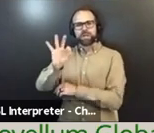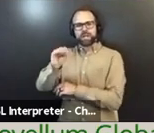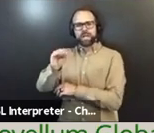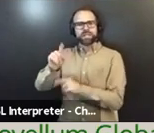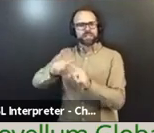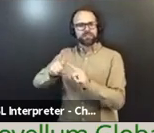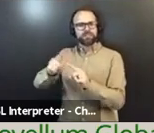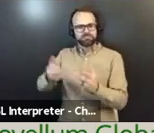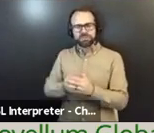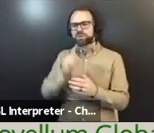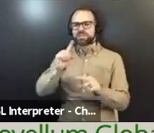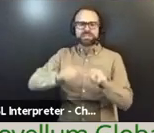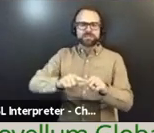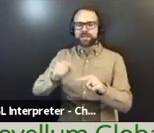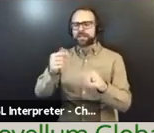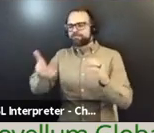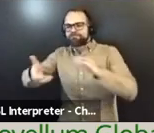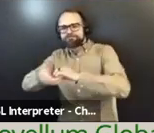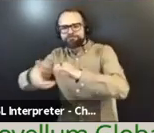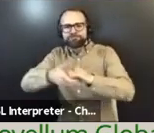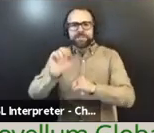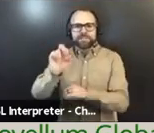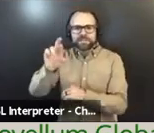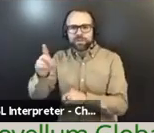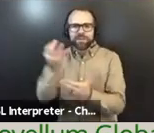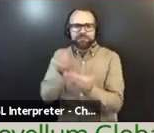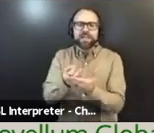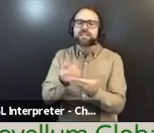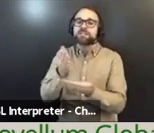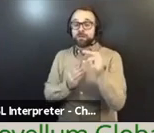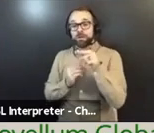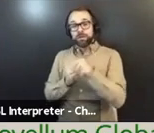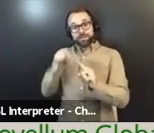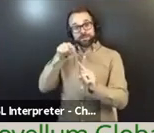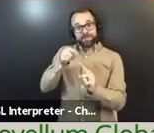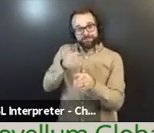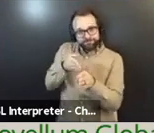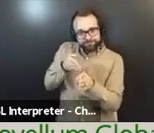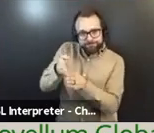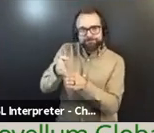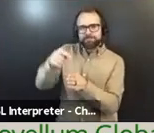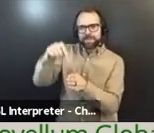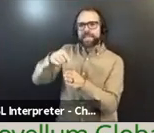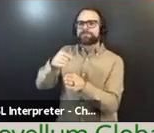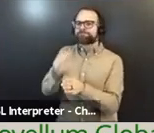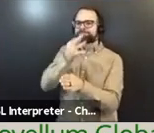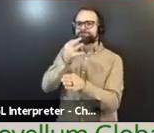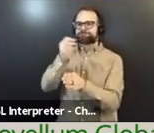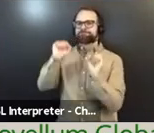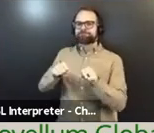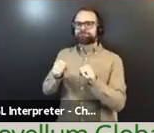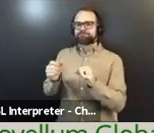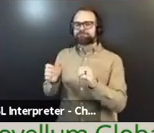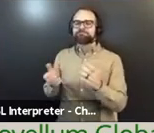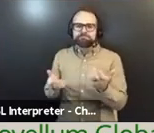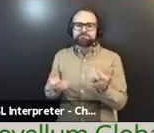So it depends on a combination of what you need. And some of them are very particular in certain industries, and they're really good at that. And if you're in that